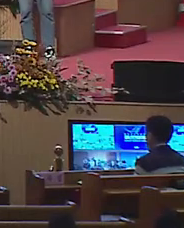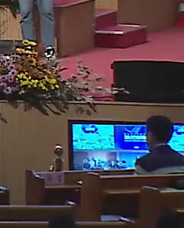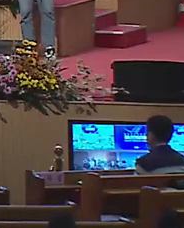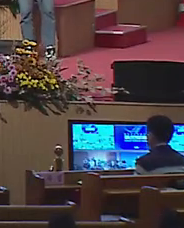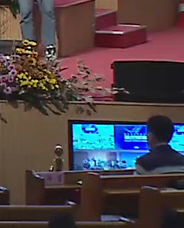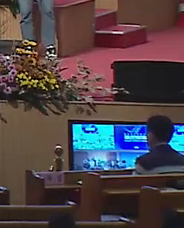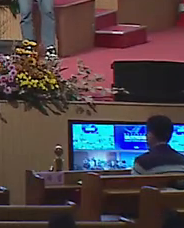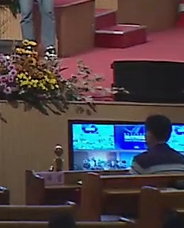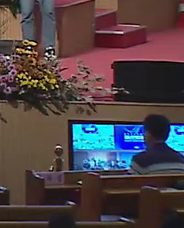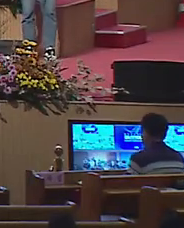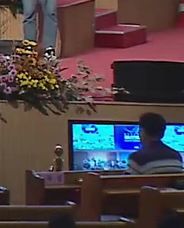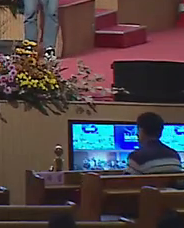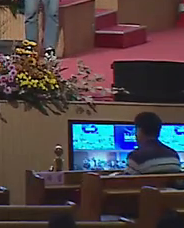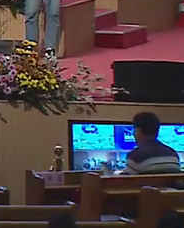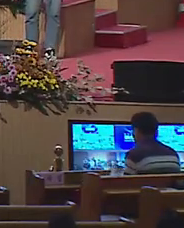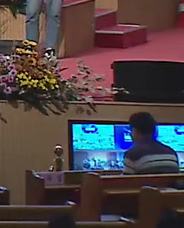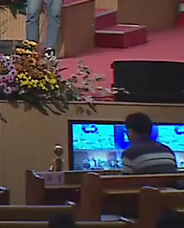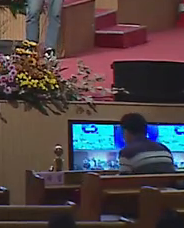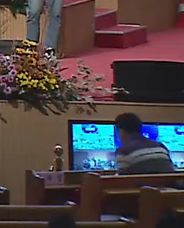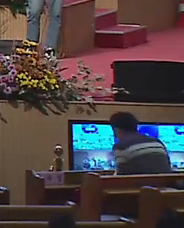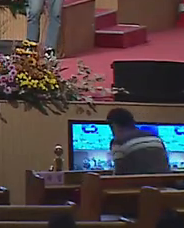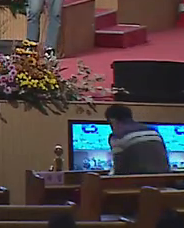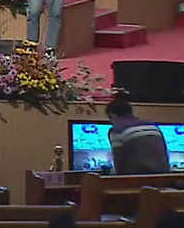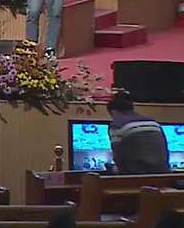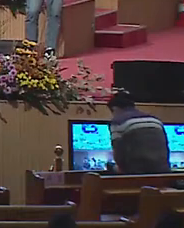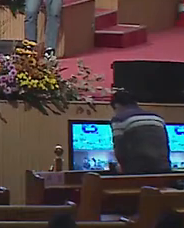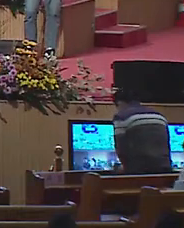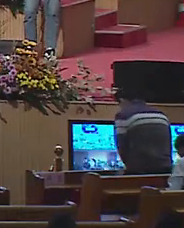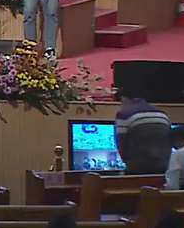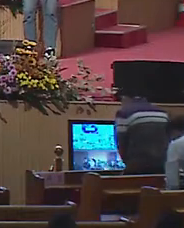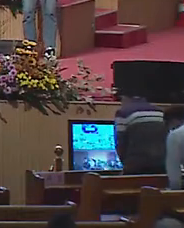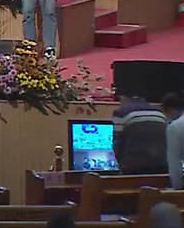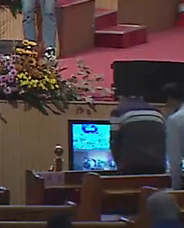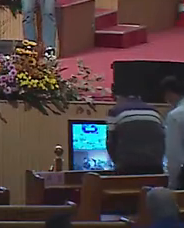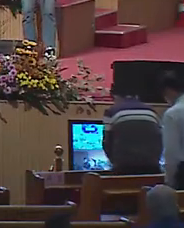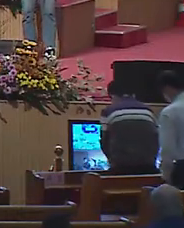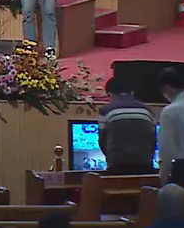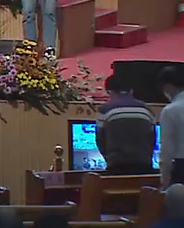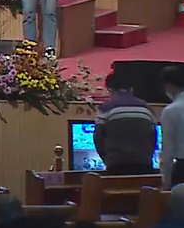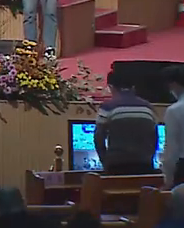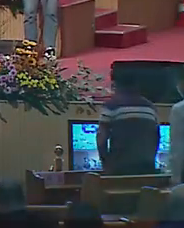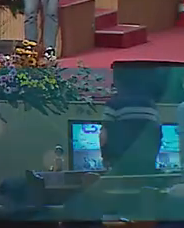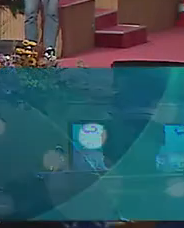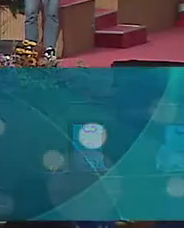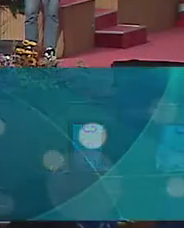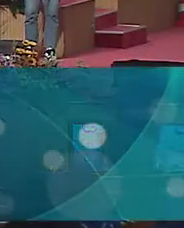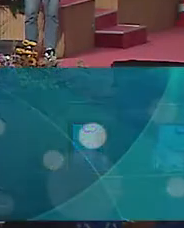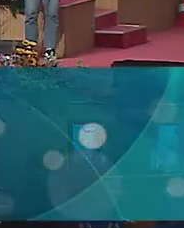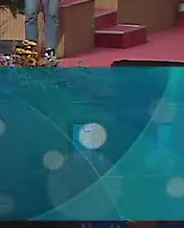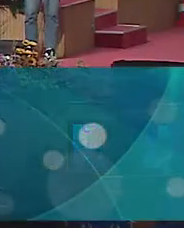when we praise please stand up and let us sing together